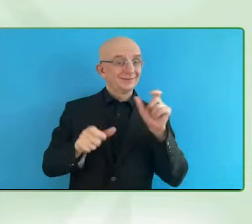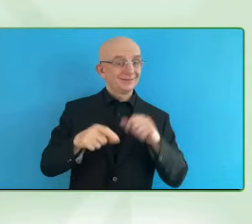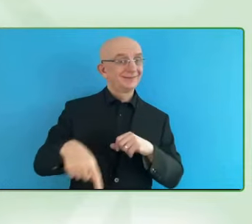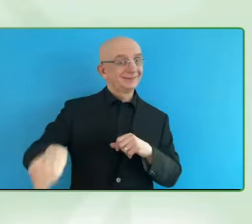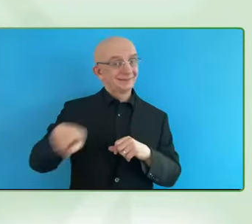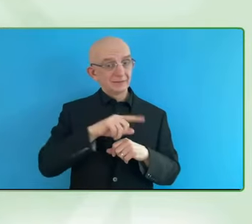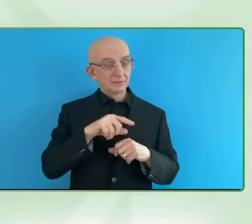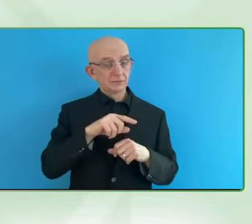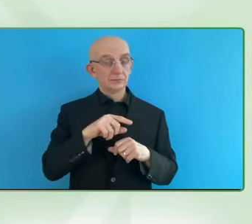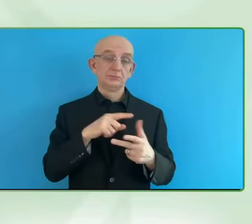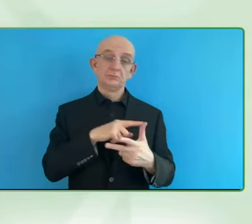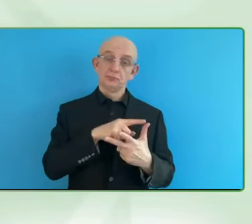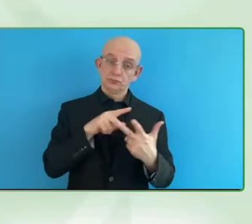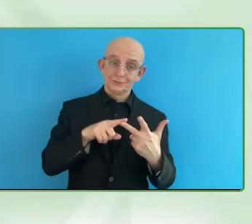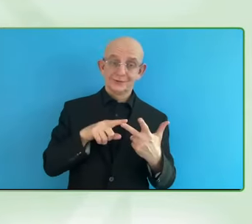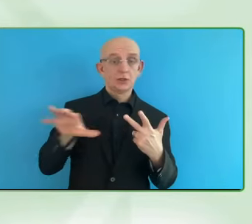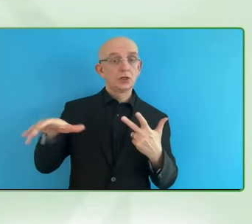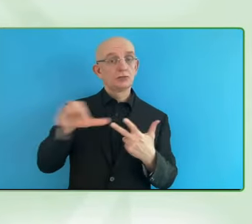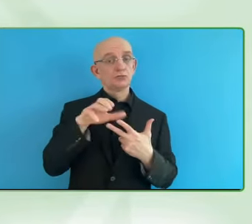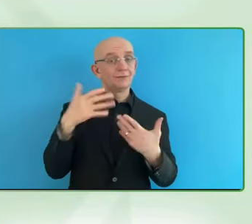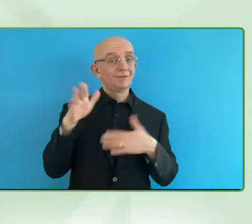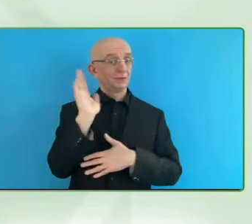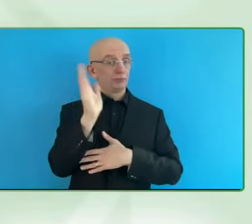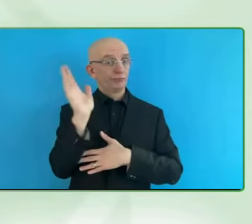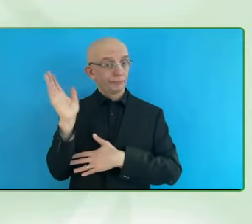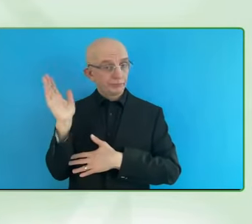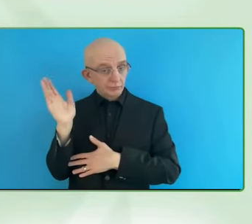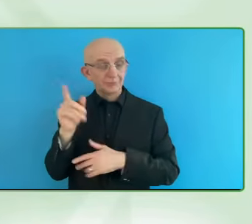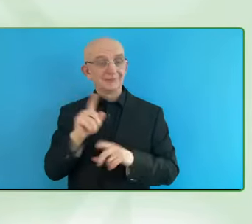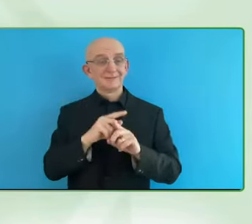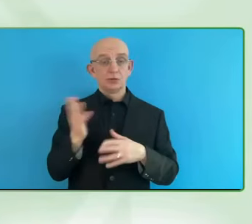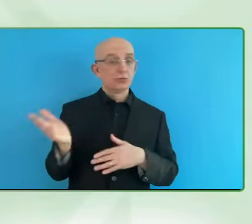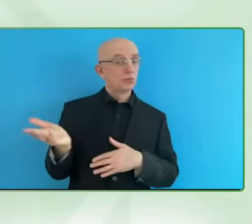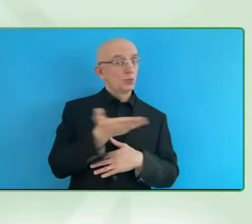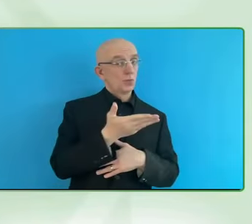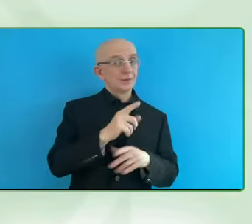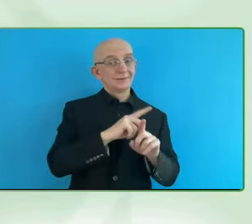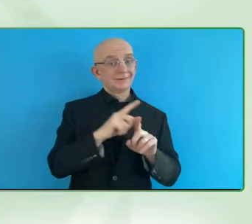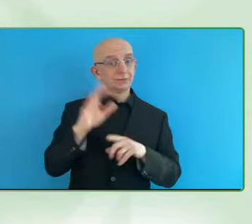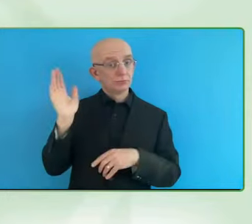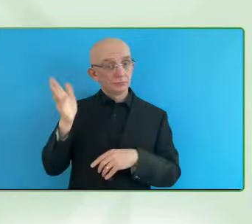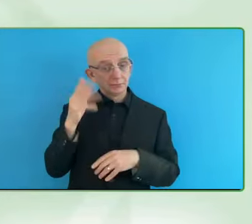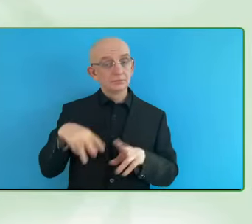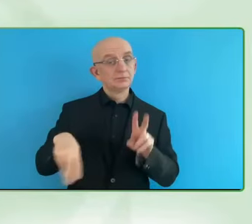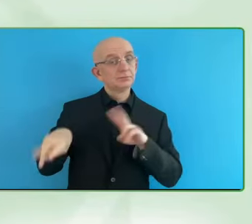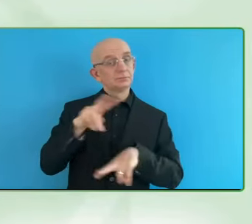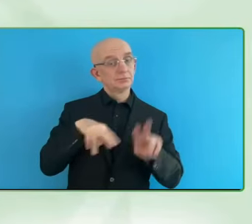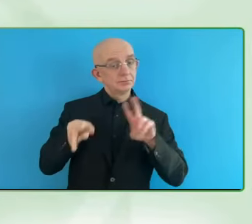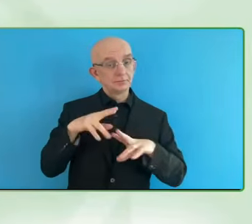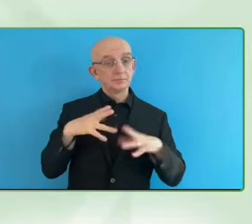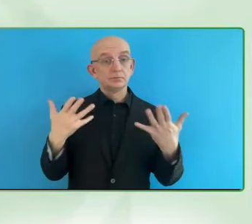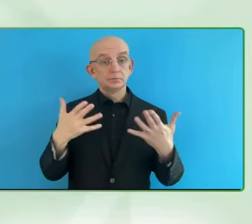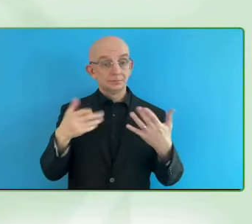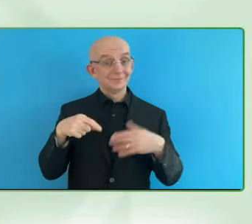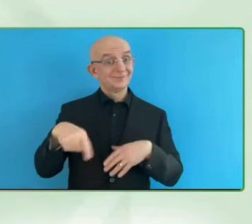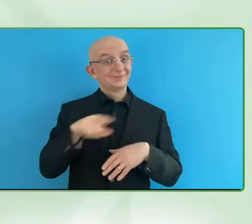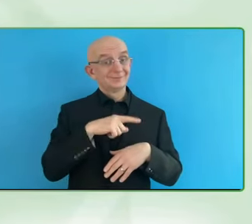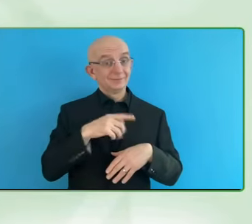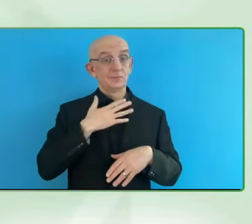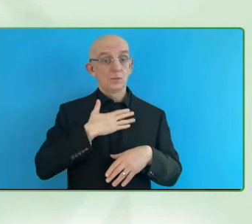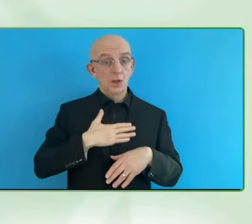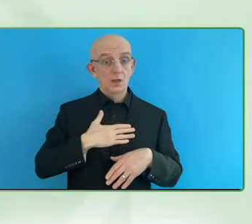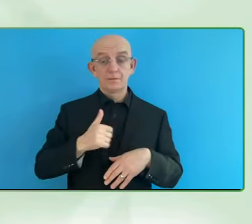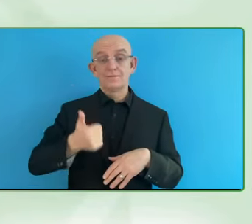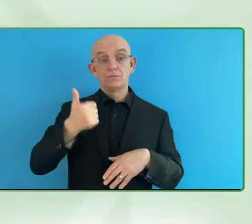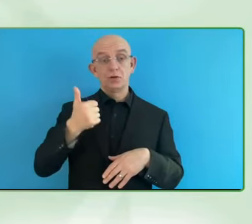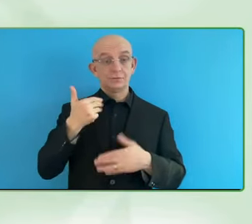it works better when you begin from a values-based position. You know, if you start trying to develop inclusion because